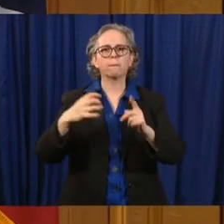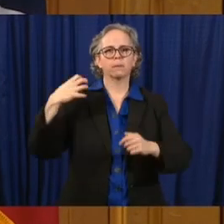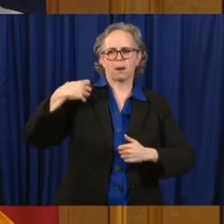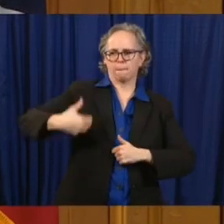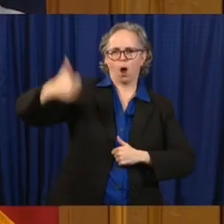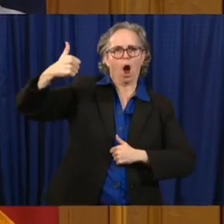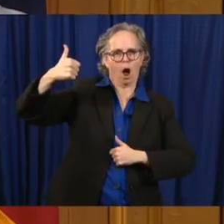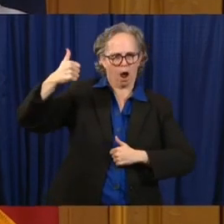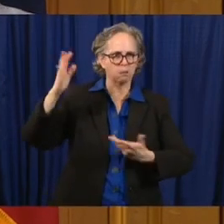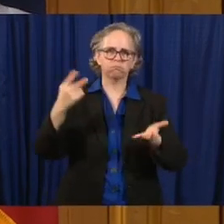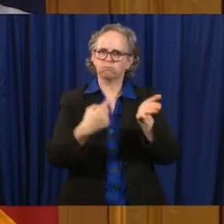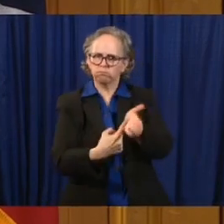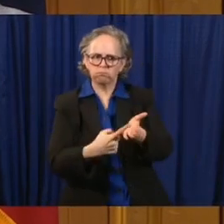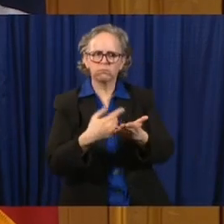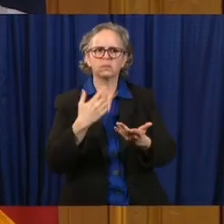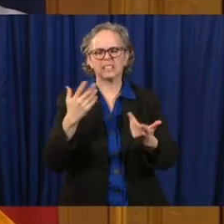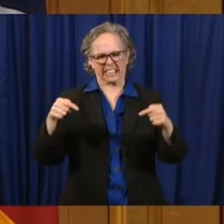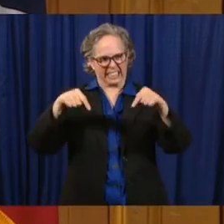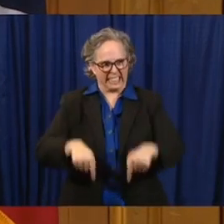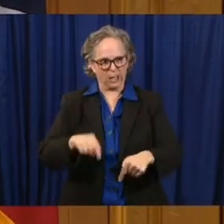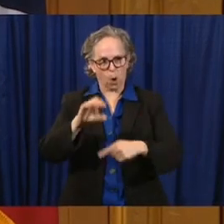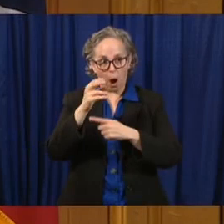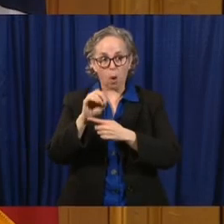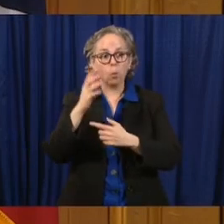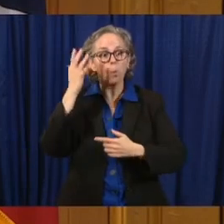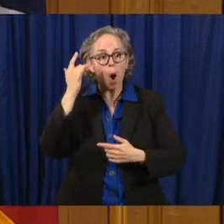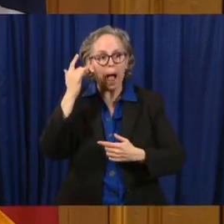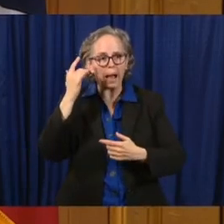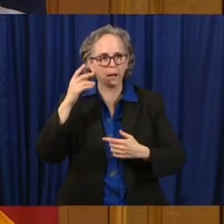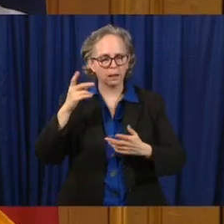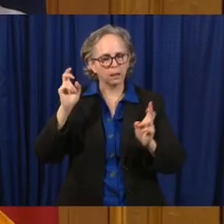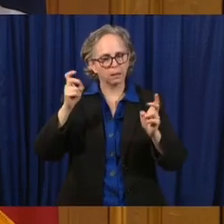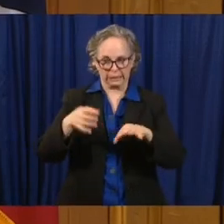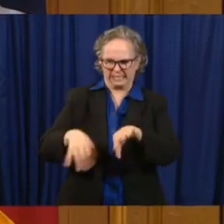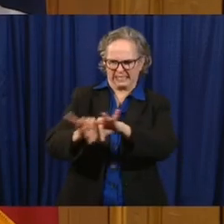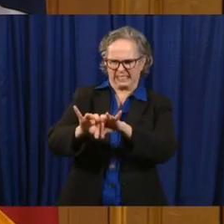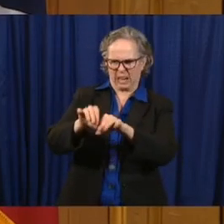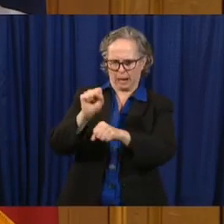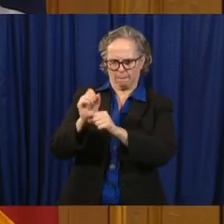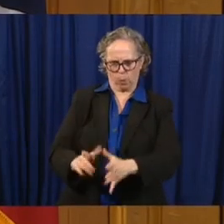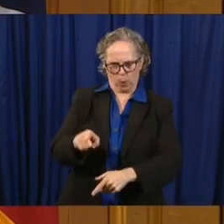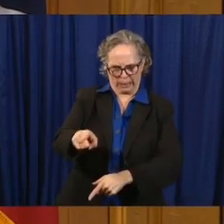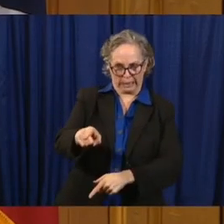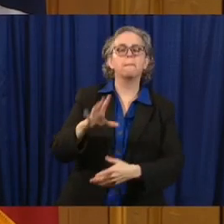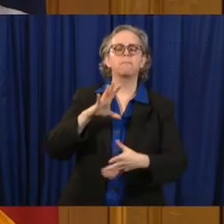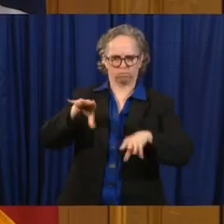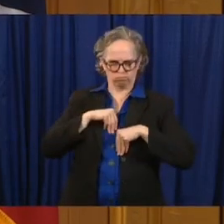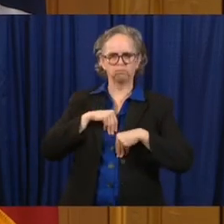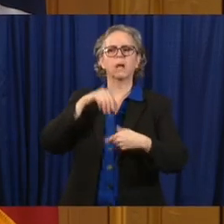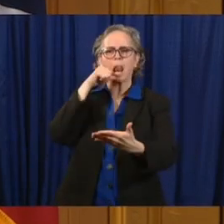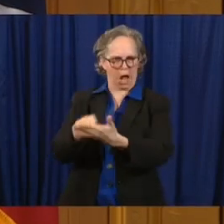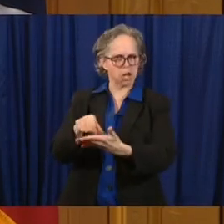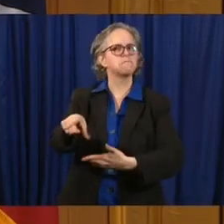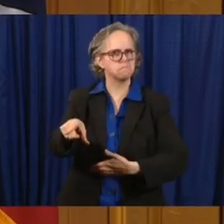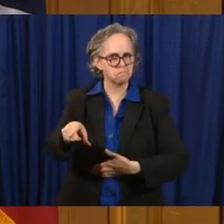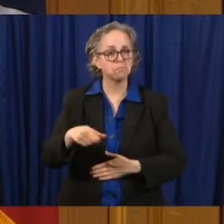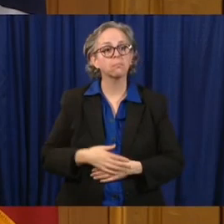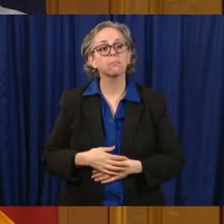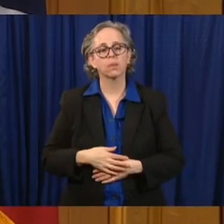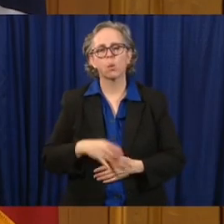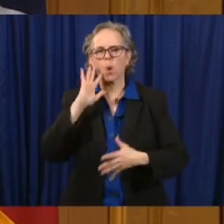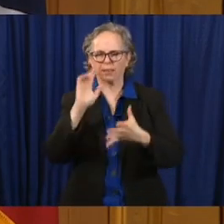essential employee. This is something that we are going to continue to monitor. If there are additional